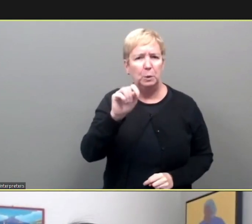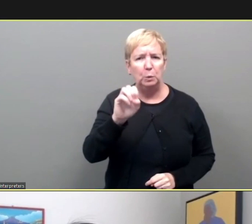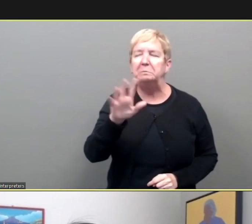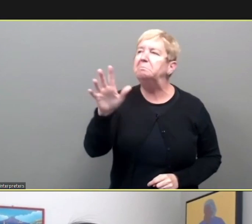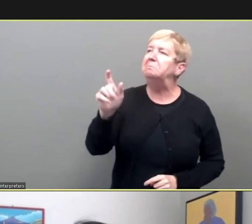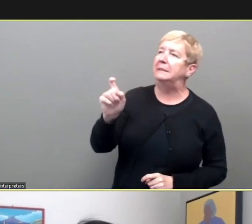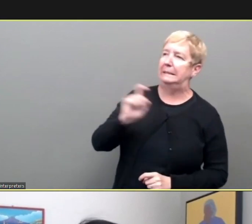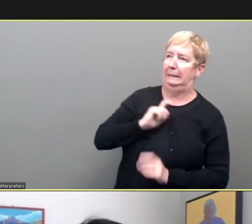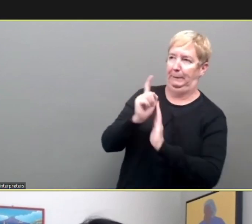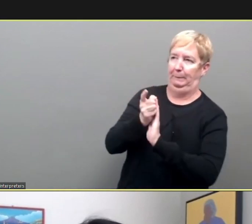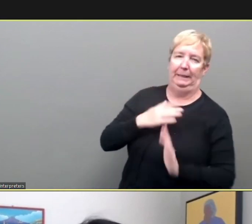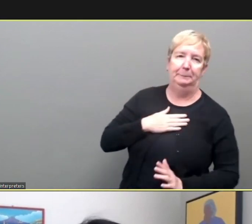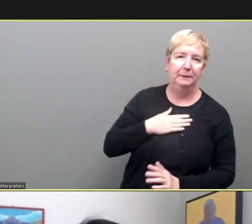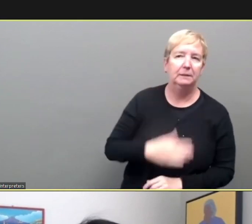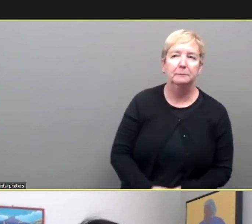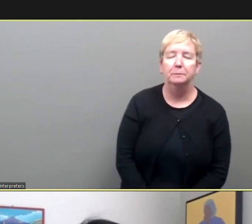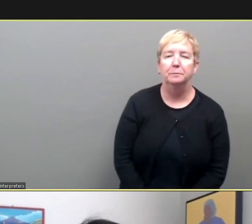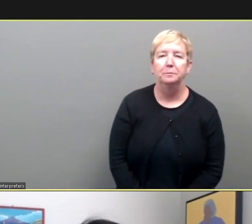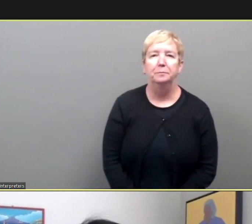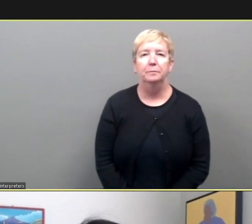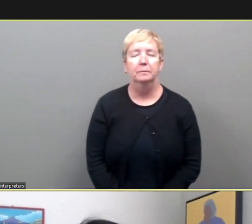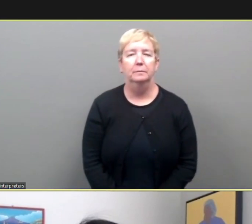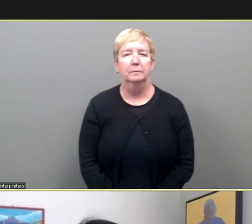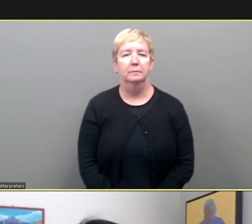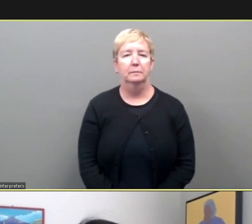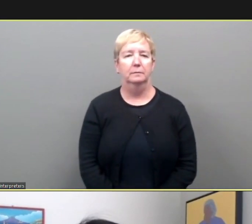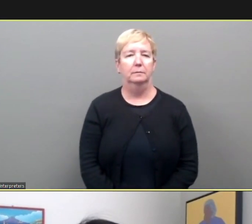me a moment to fiddle.